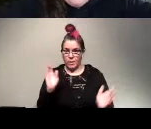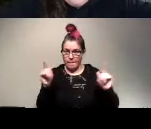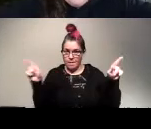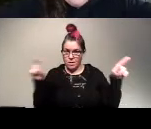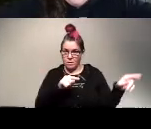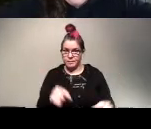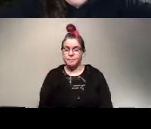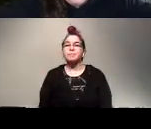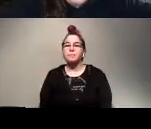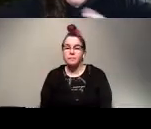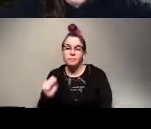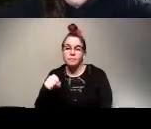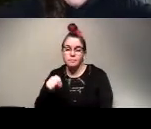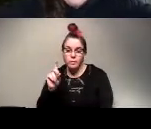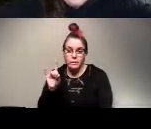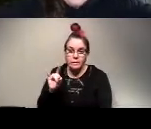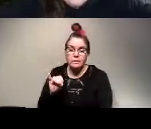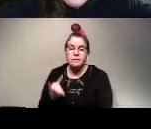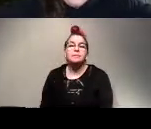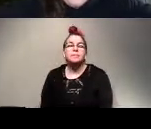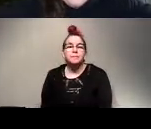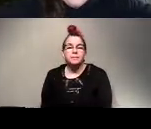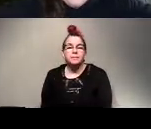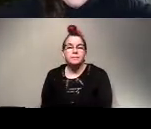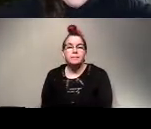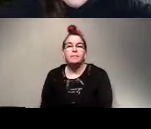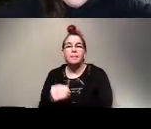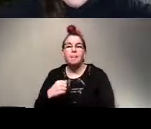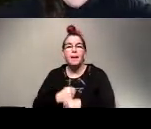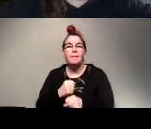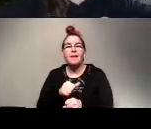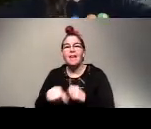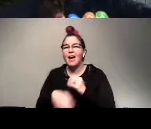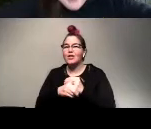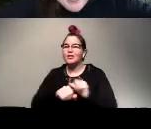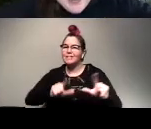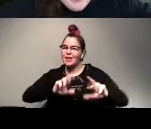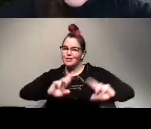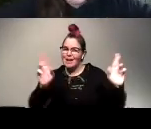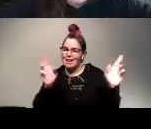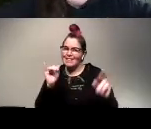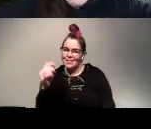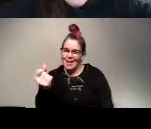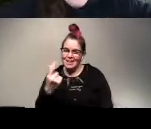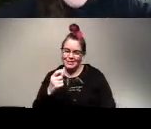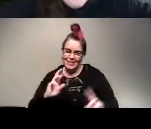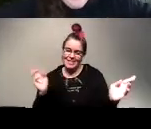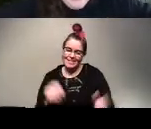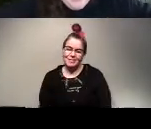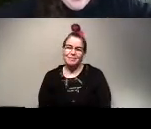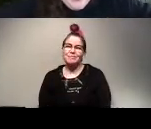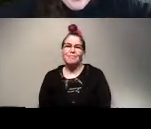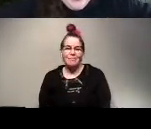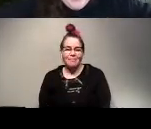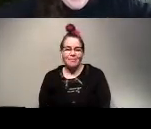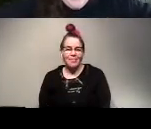Yeah, actually we did. And I made a spare slide on this just in case you asked, Sarah. Great. So one